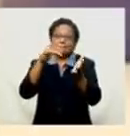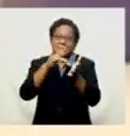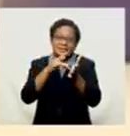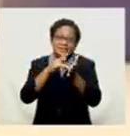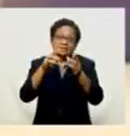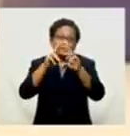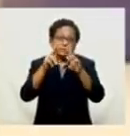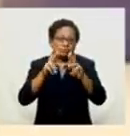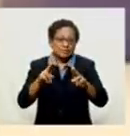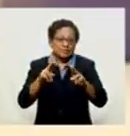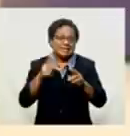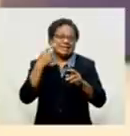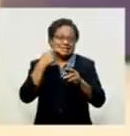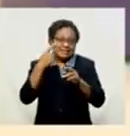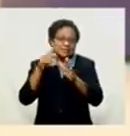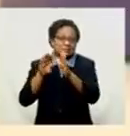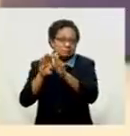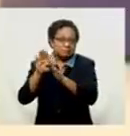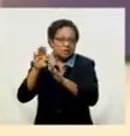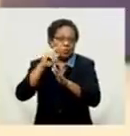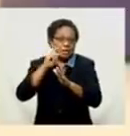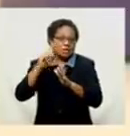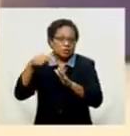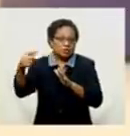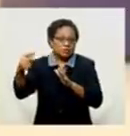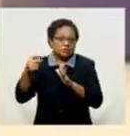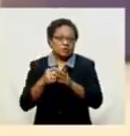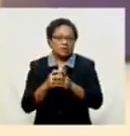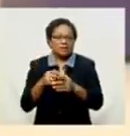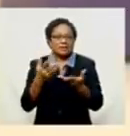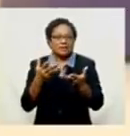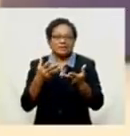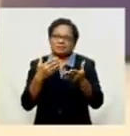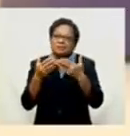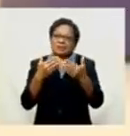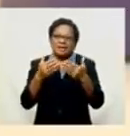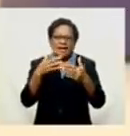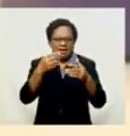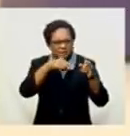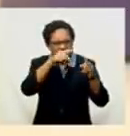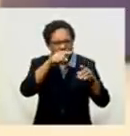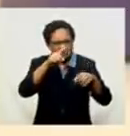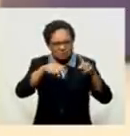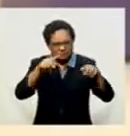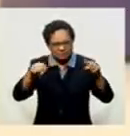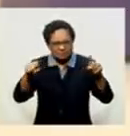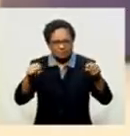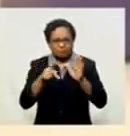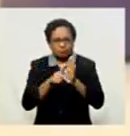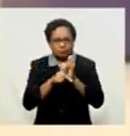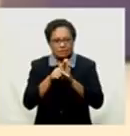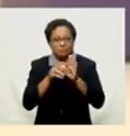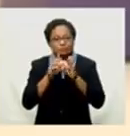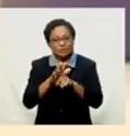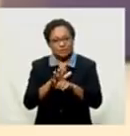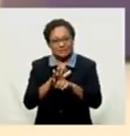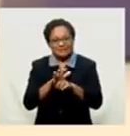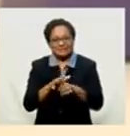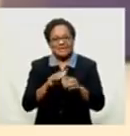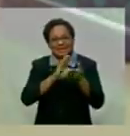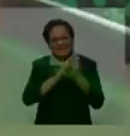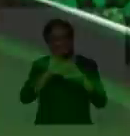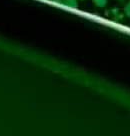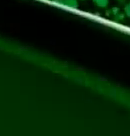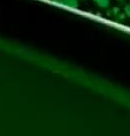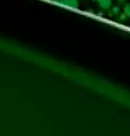that stimulus will continue despite current inflationary pressures. That's all for now from HFC Bank,